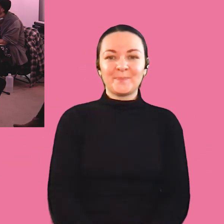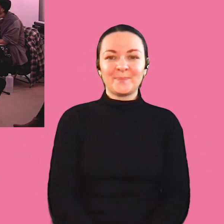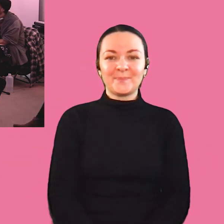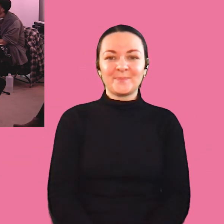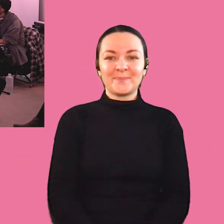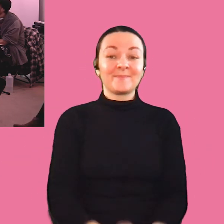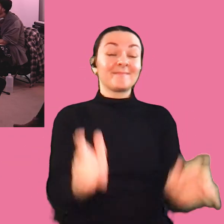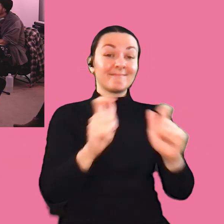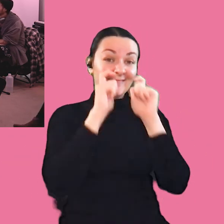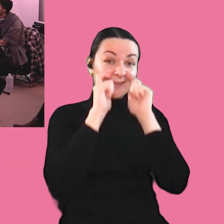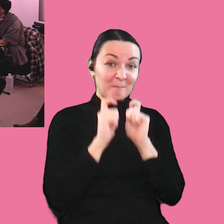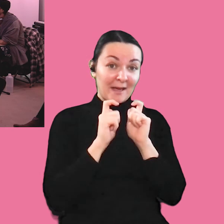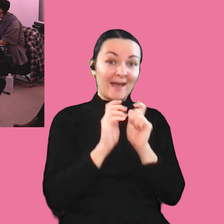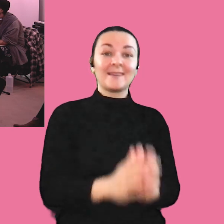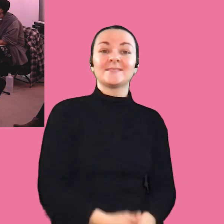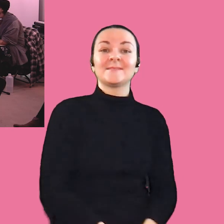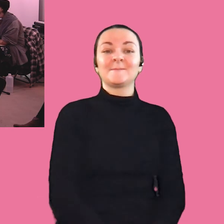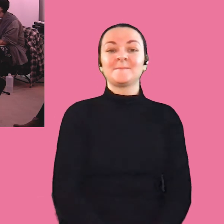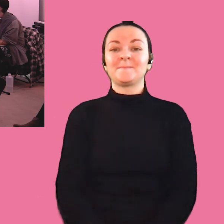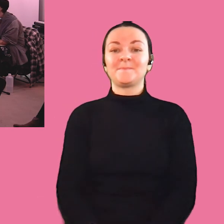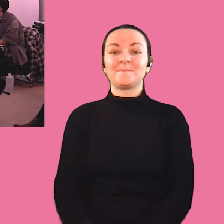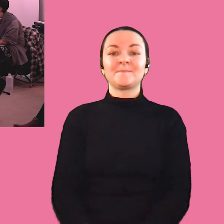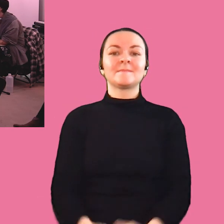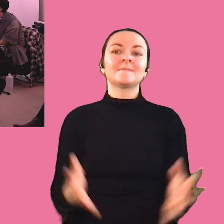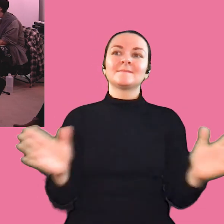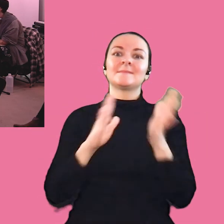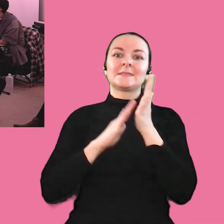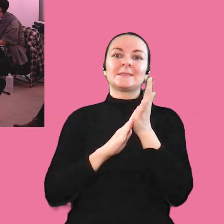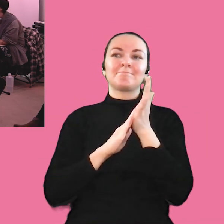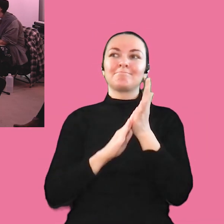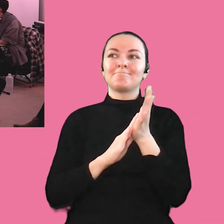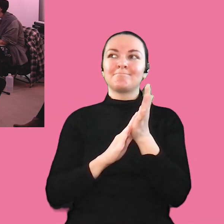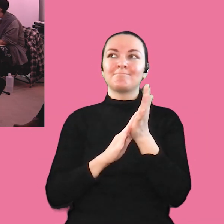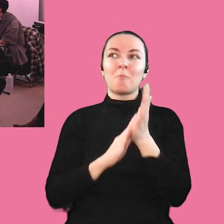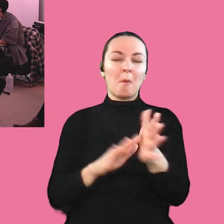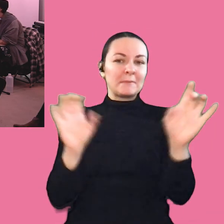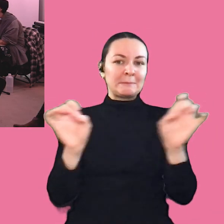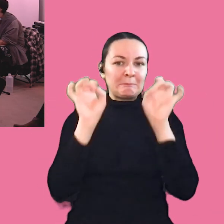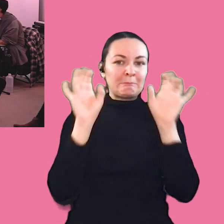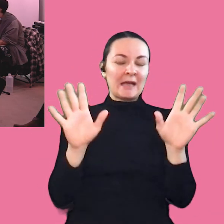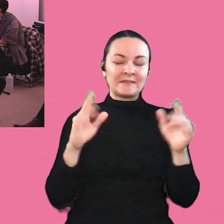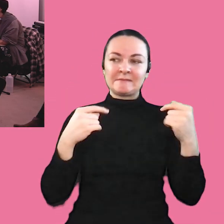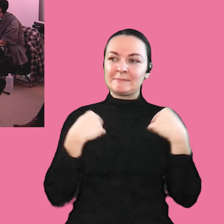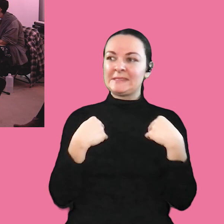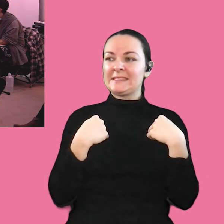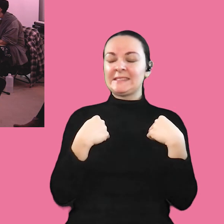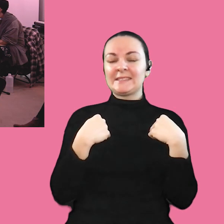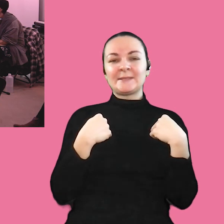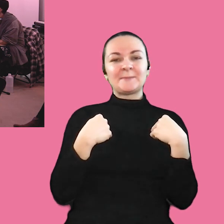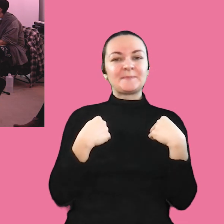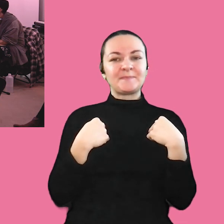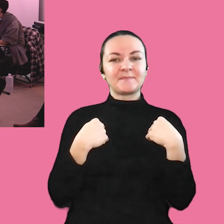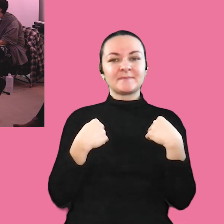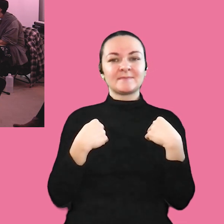Mic and mask. A magic moment for me was